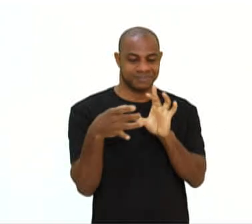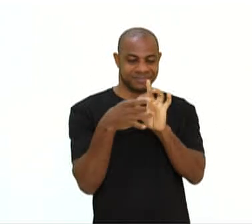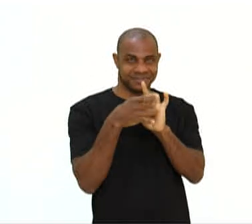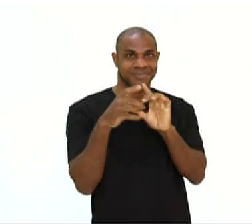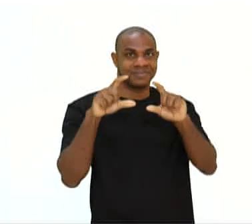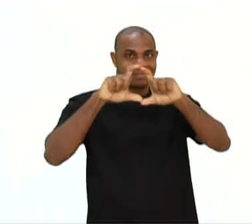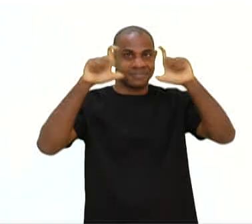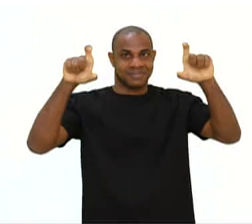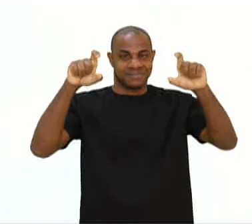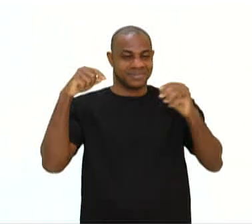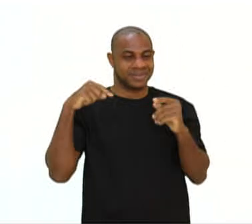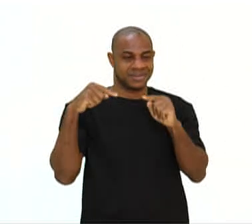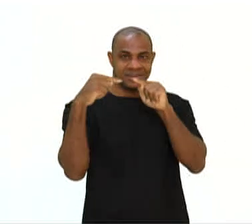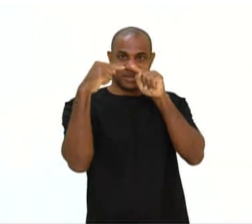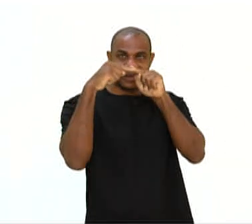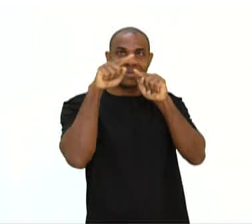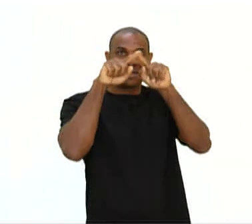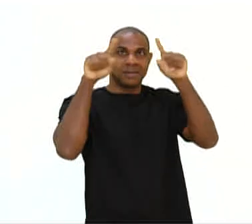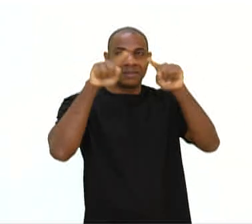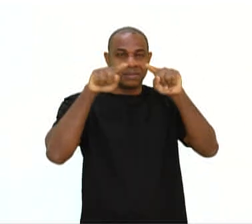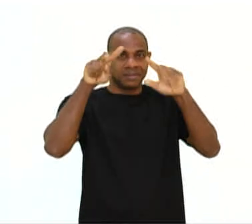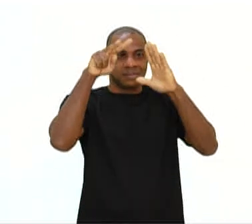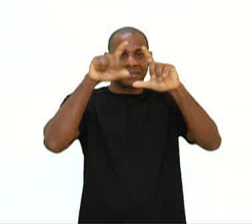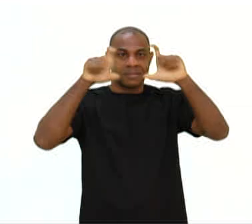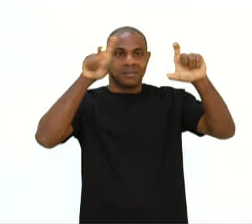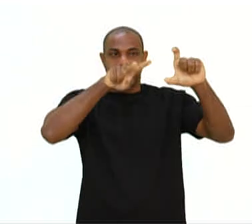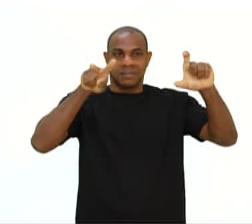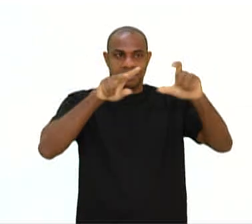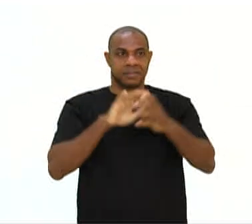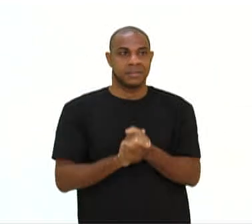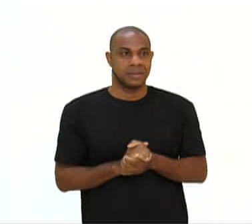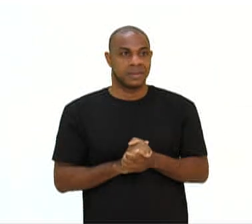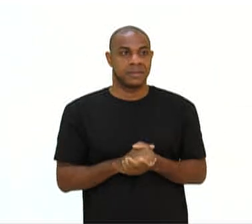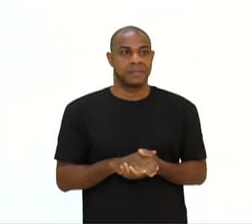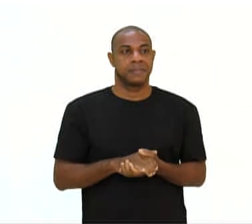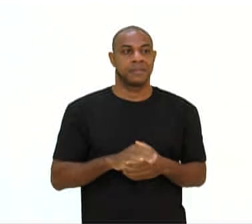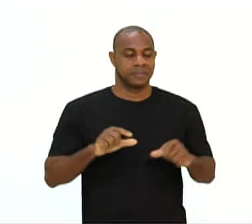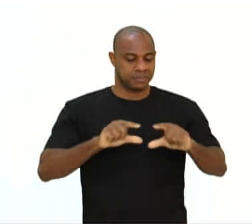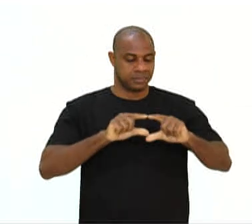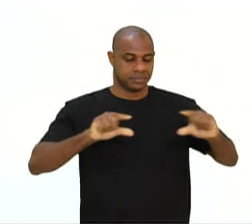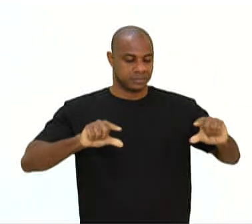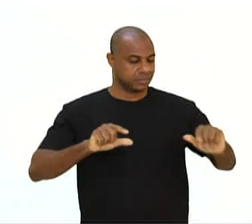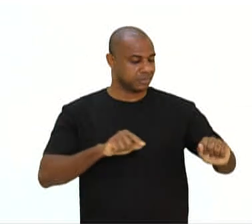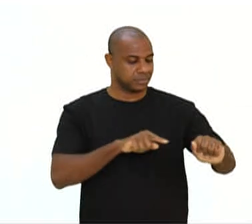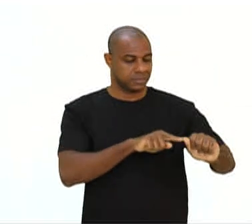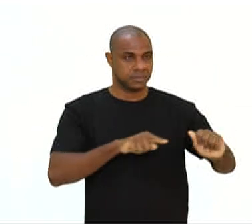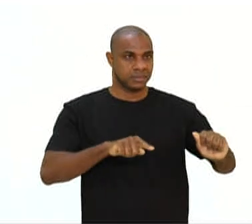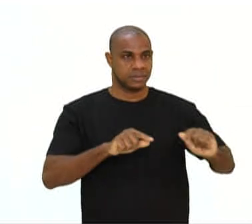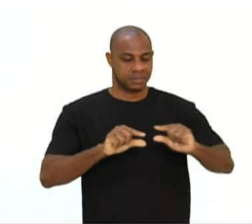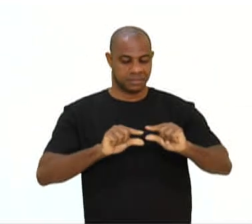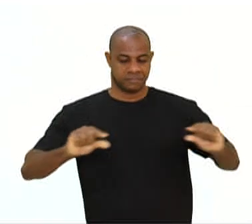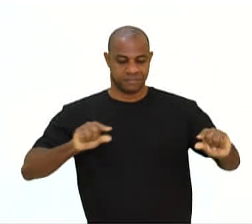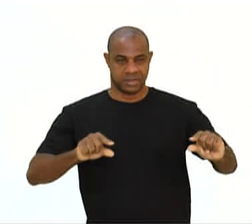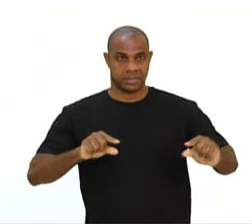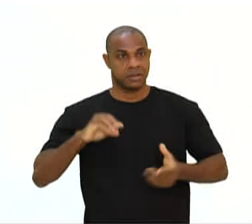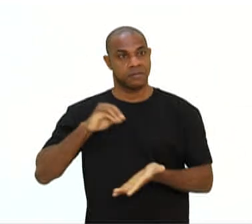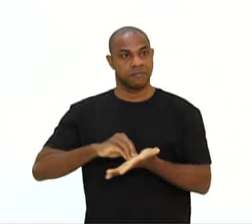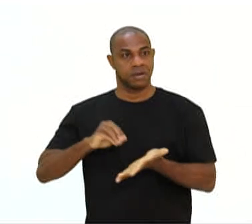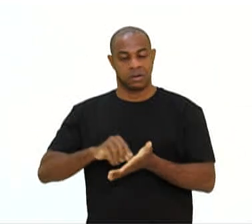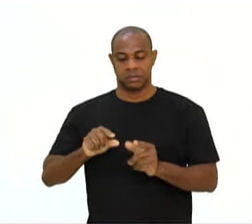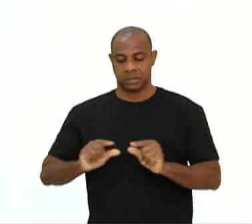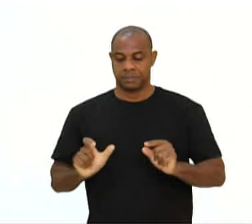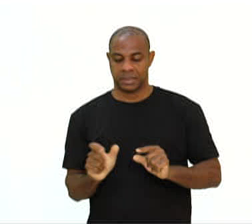viu anteriormente, preenchendo a frase, It's originated as a harvest festival and to this of